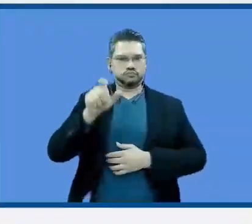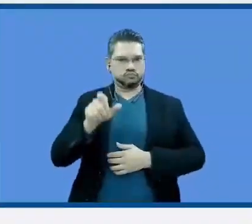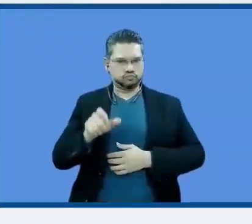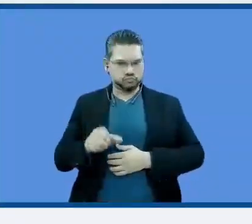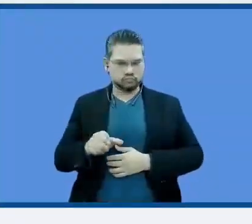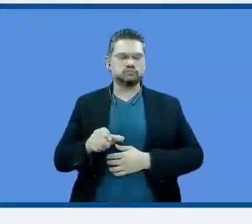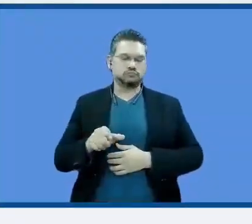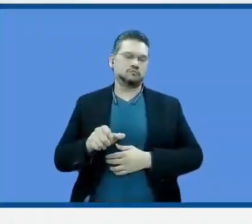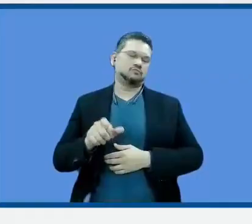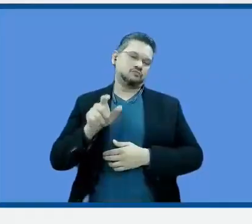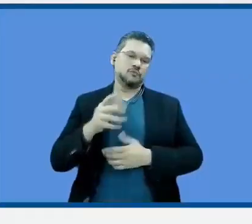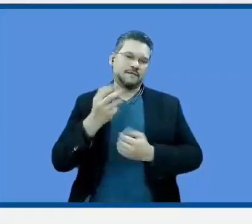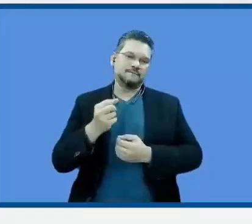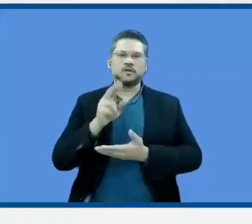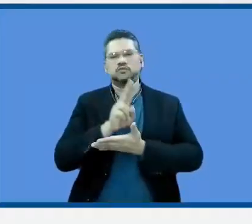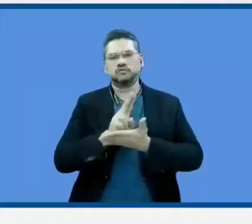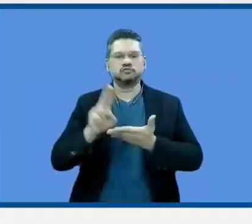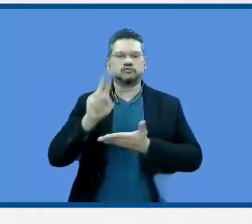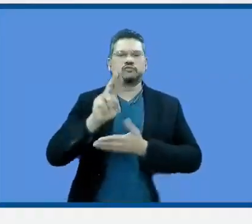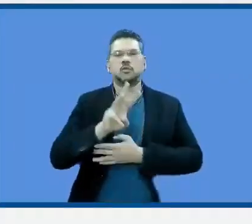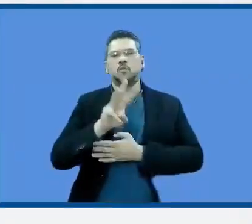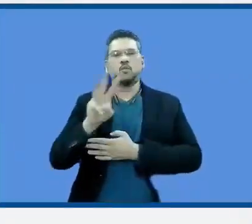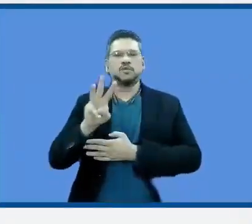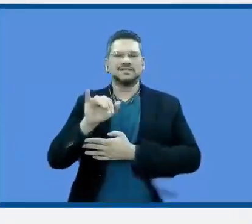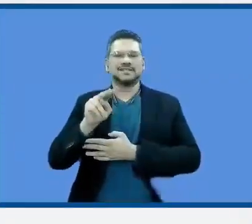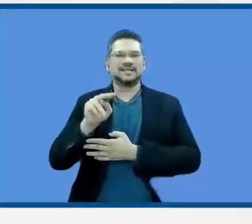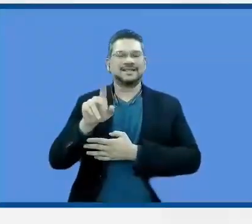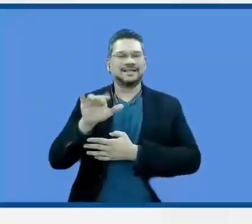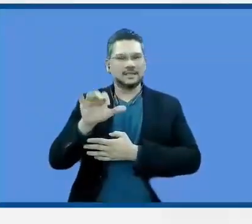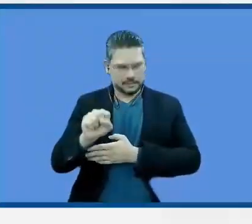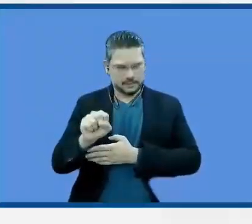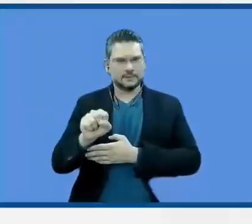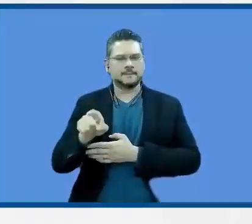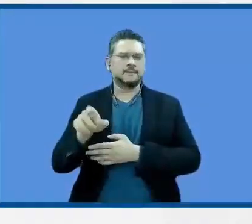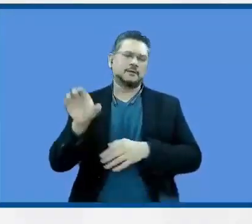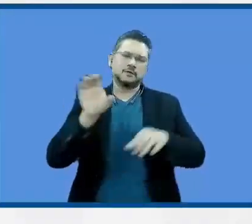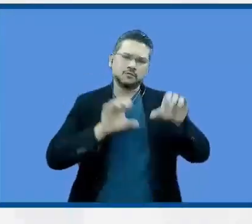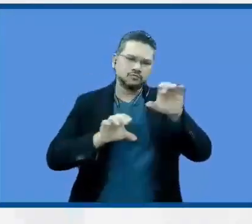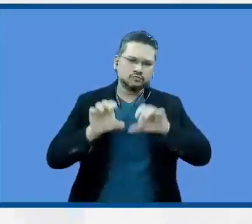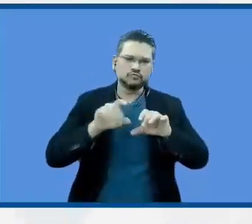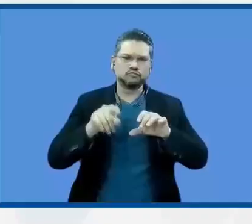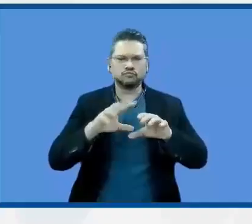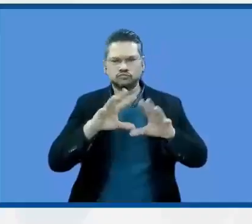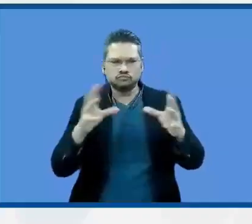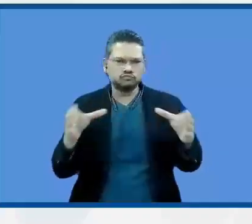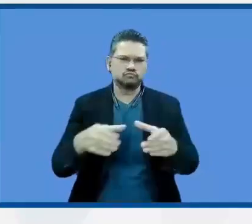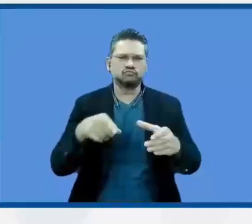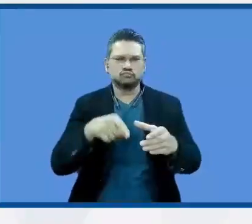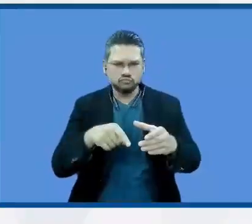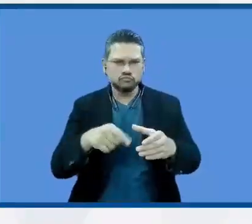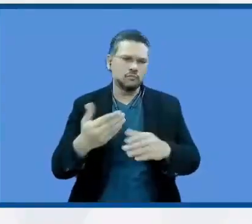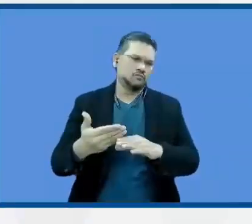the West Indies. He was a member of the group of independent scientists that produced the Global Sustainable Development Report